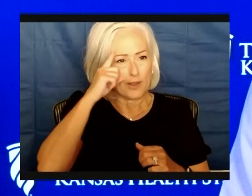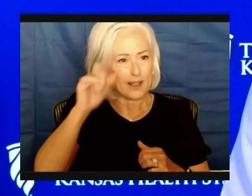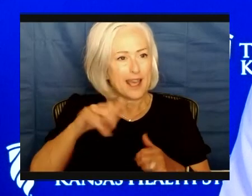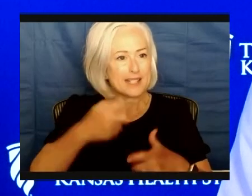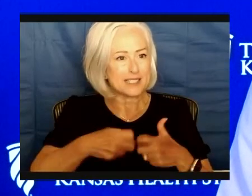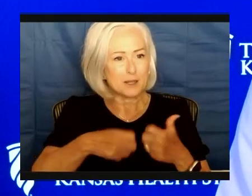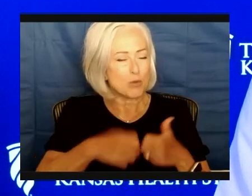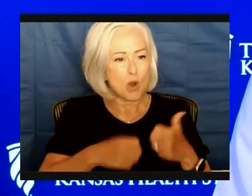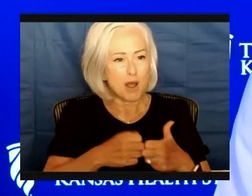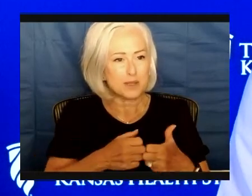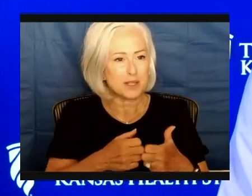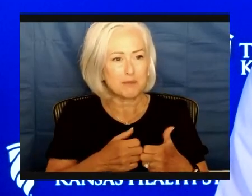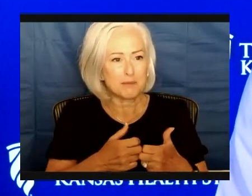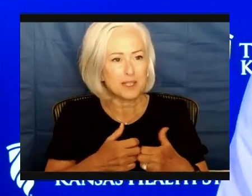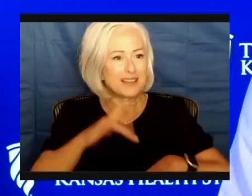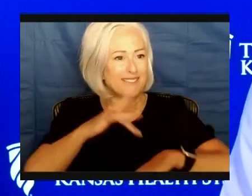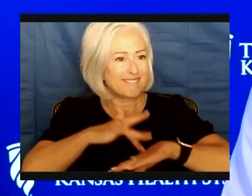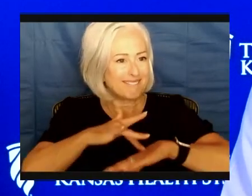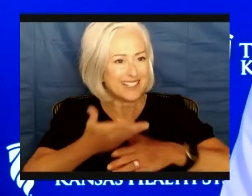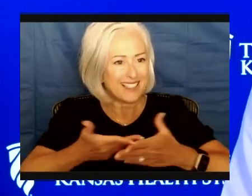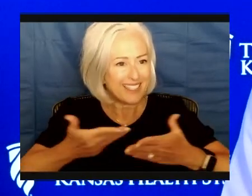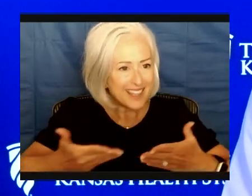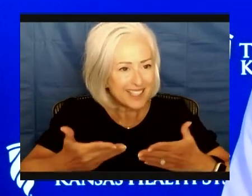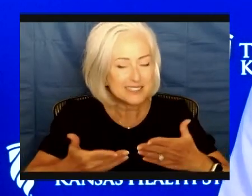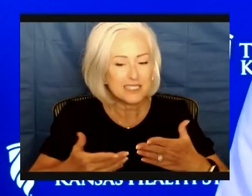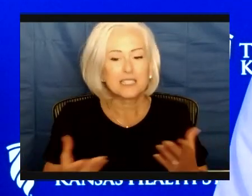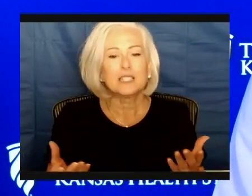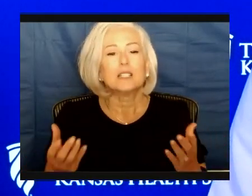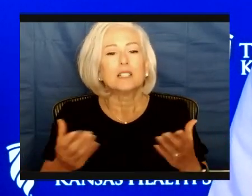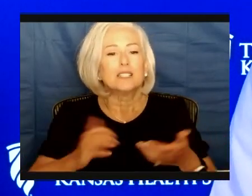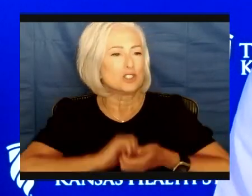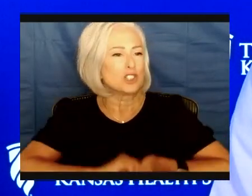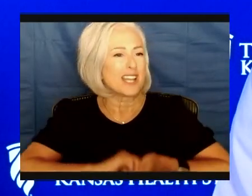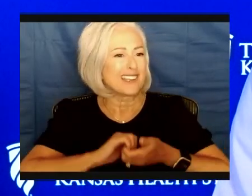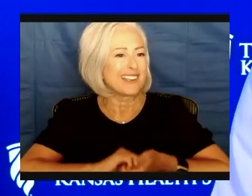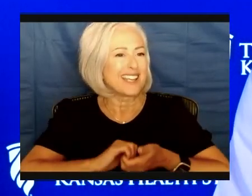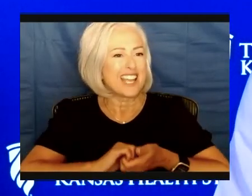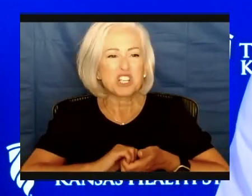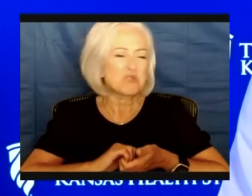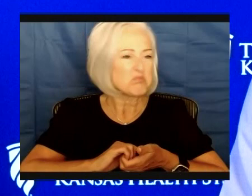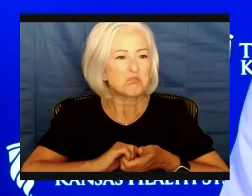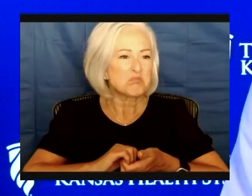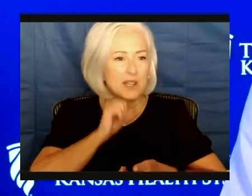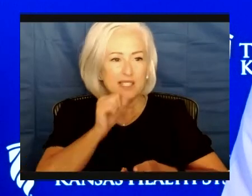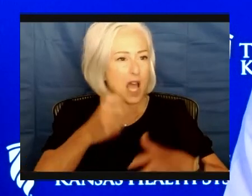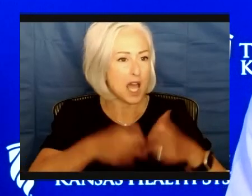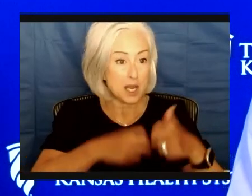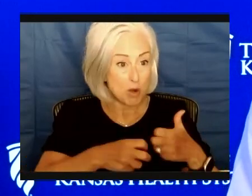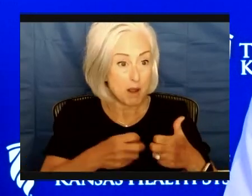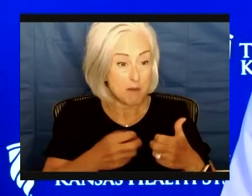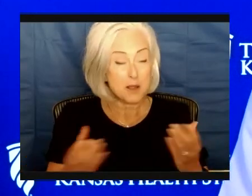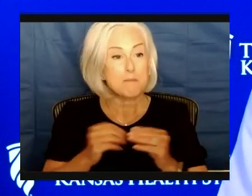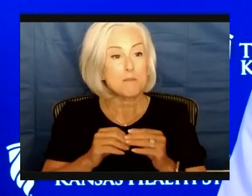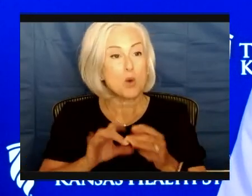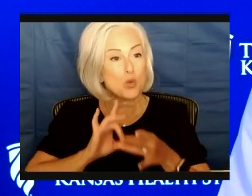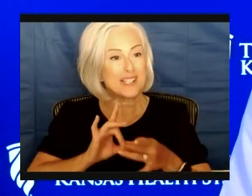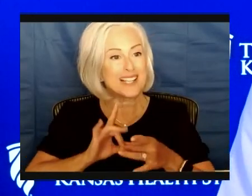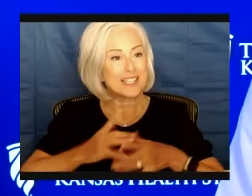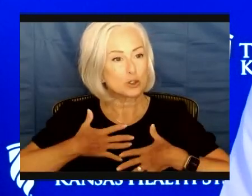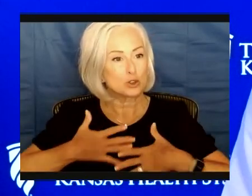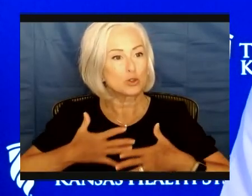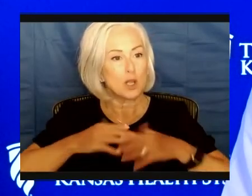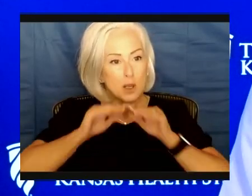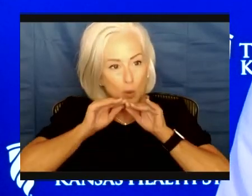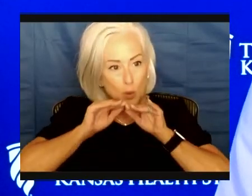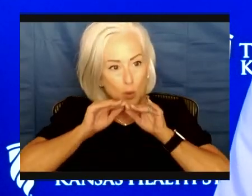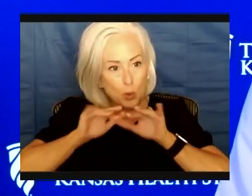precautions, shaking hands, those things really don't pose a threat. But what is important about that? Again, general public